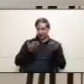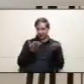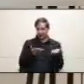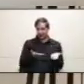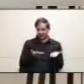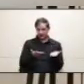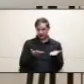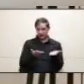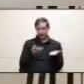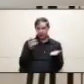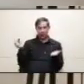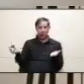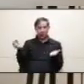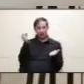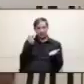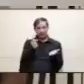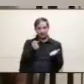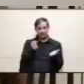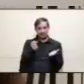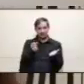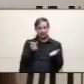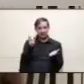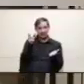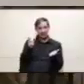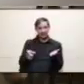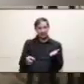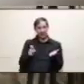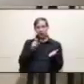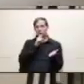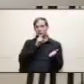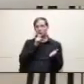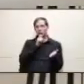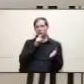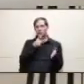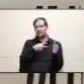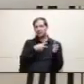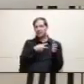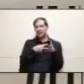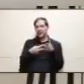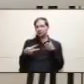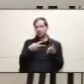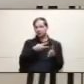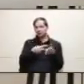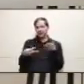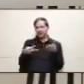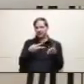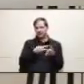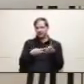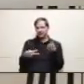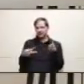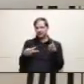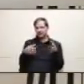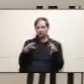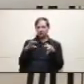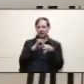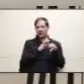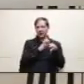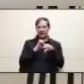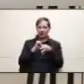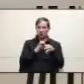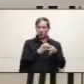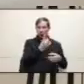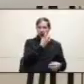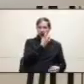media. You appointed someone that would have used an address that relates to one of your